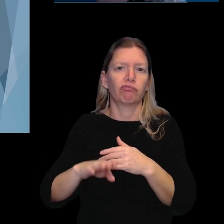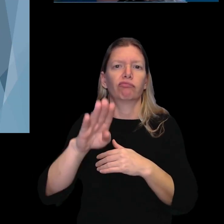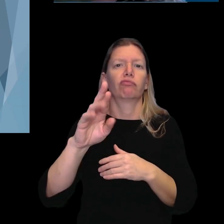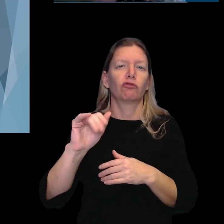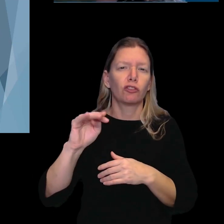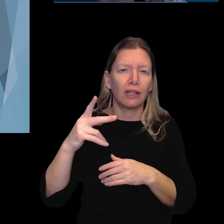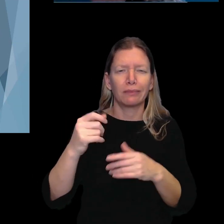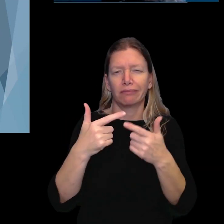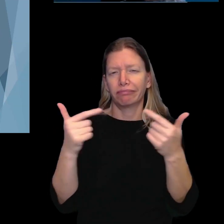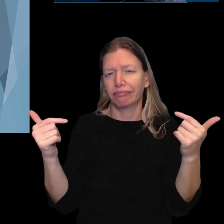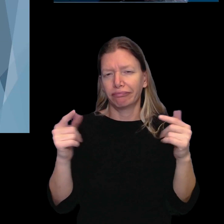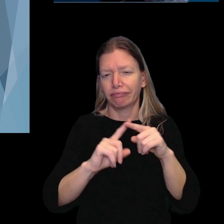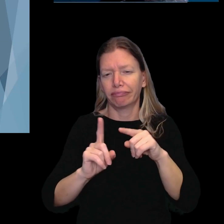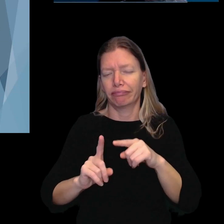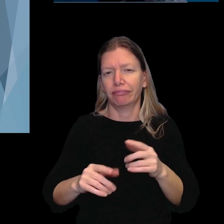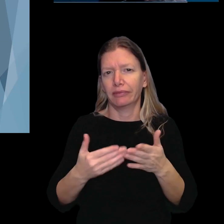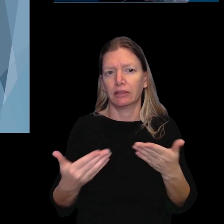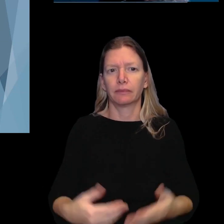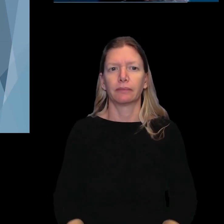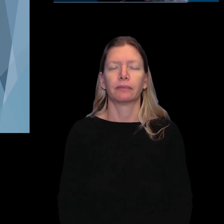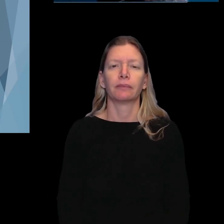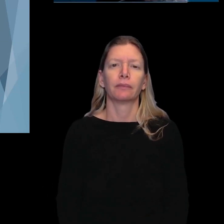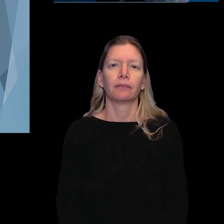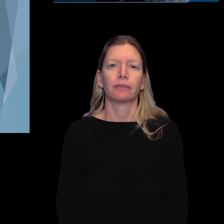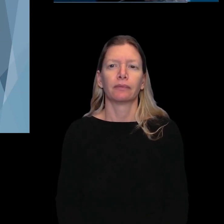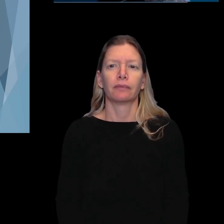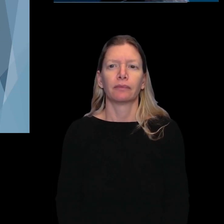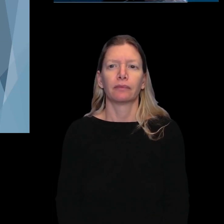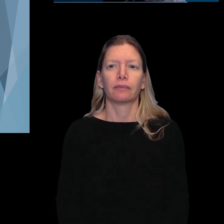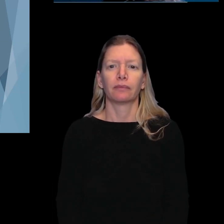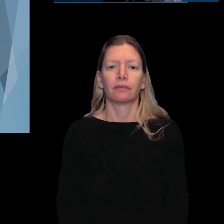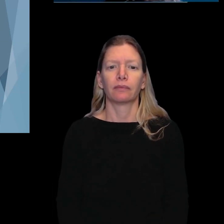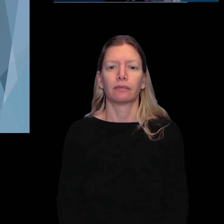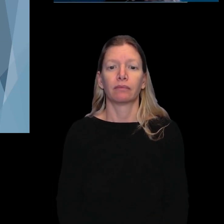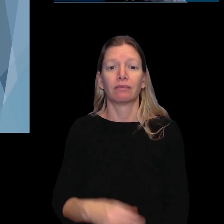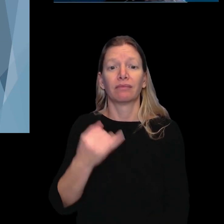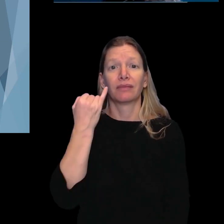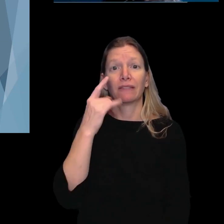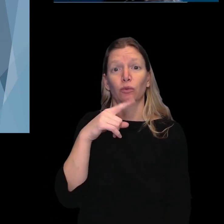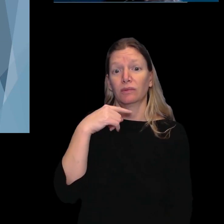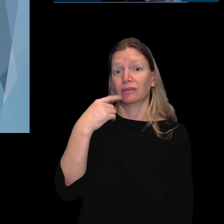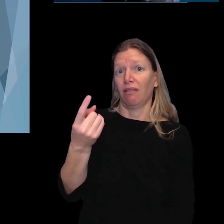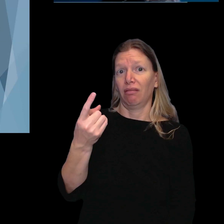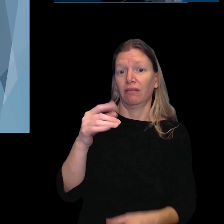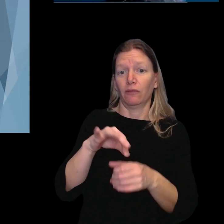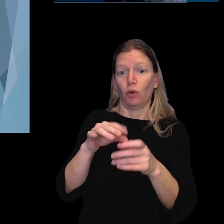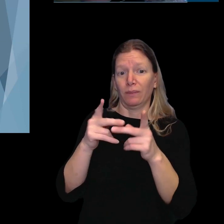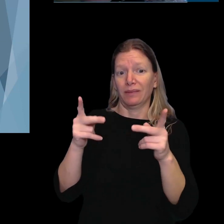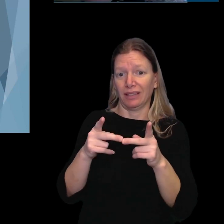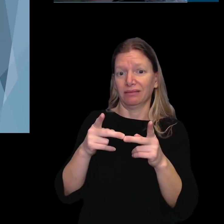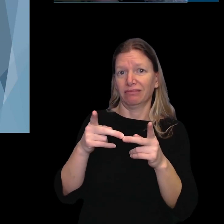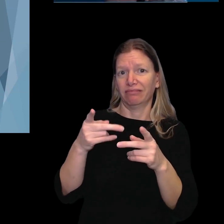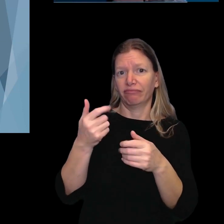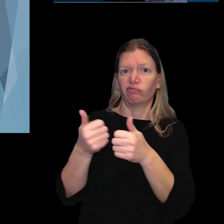other has some tips on how to find accessible ramps and stuff. They do for if you